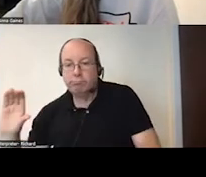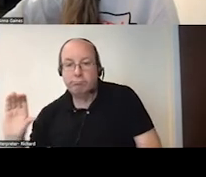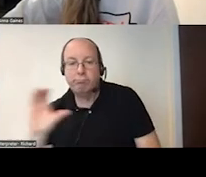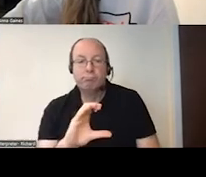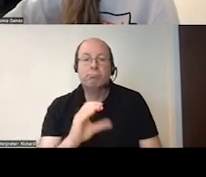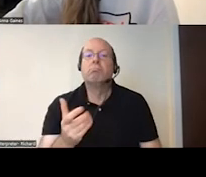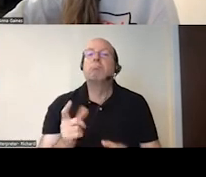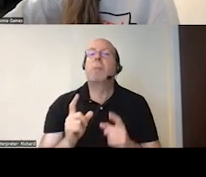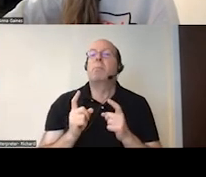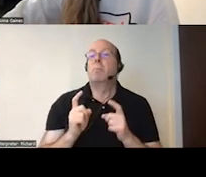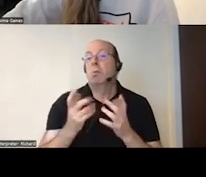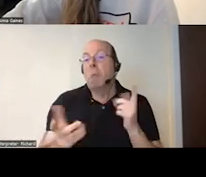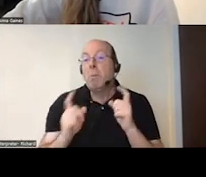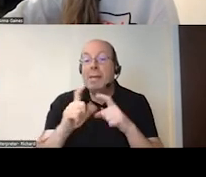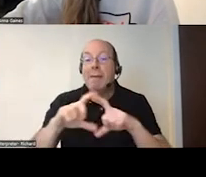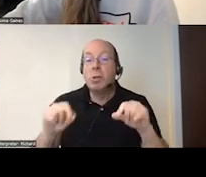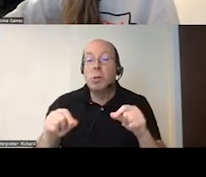card program or something like that.